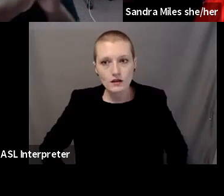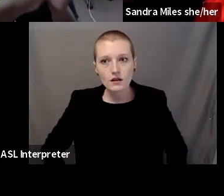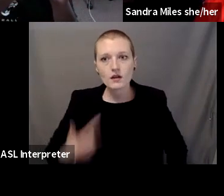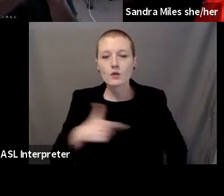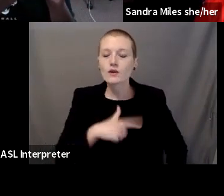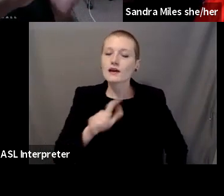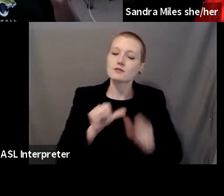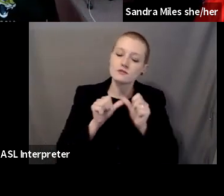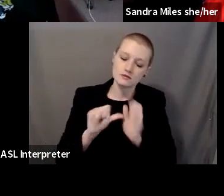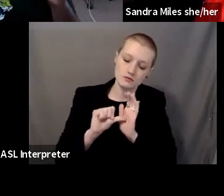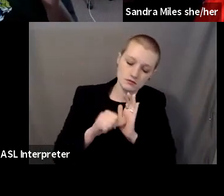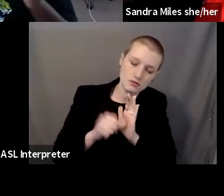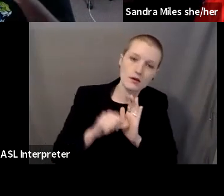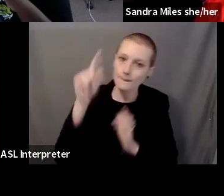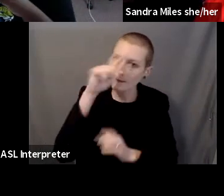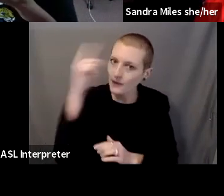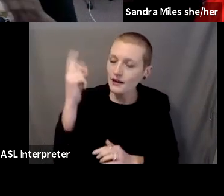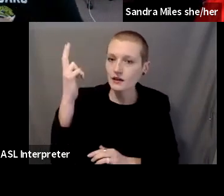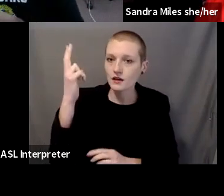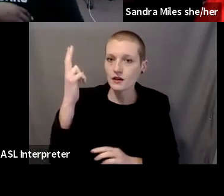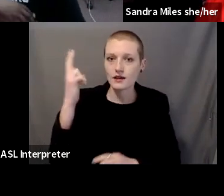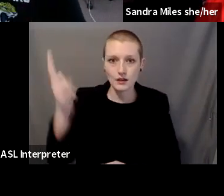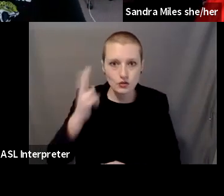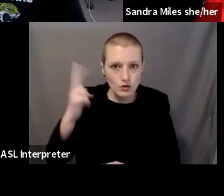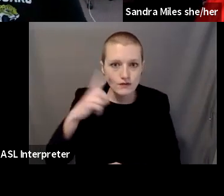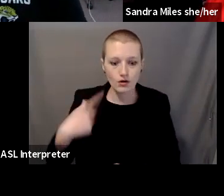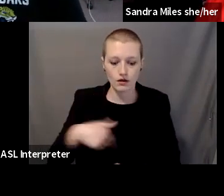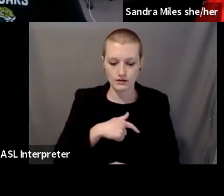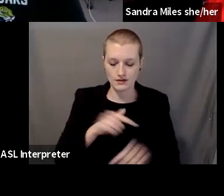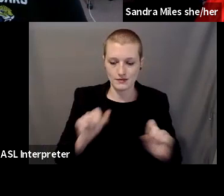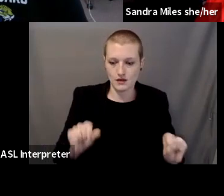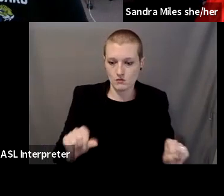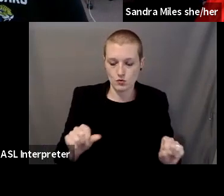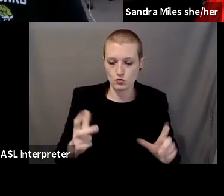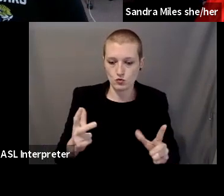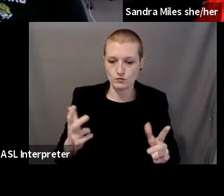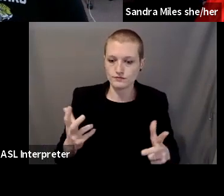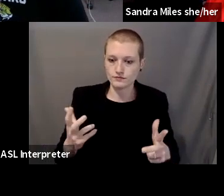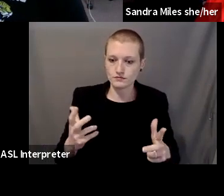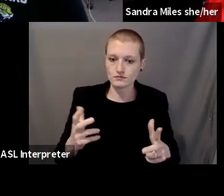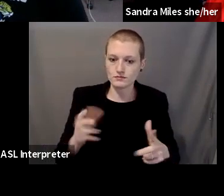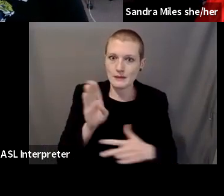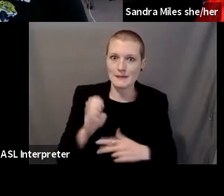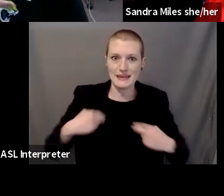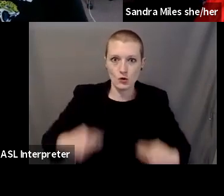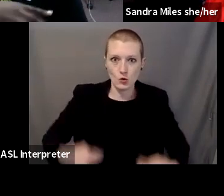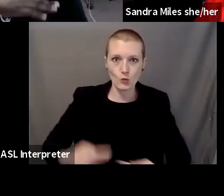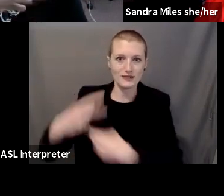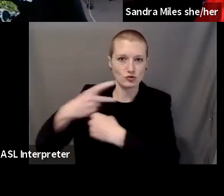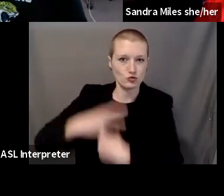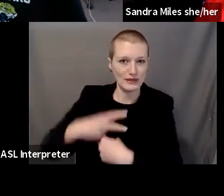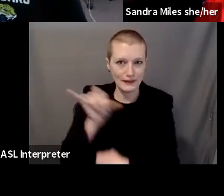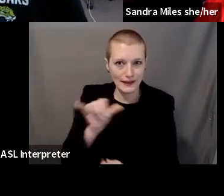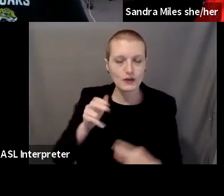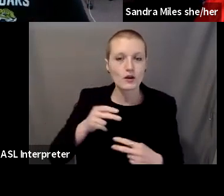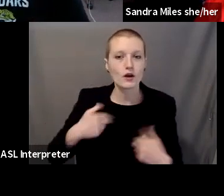just to like get to us being treated like humans, but also even past that, because I feel like once we forget what happened,